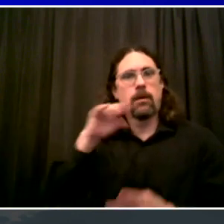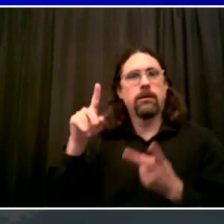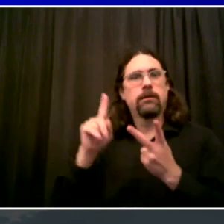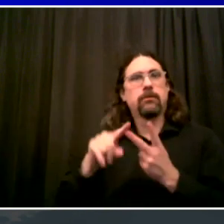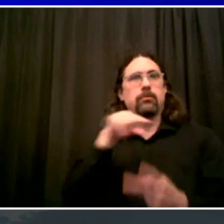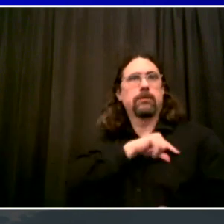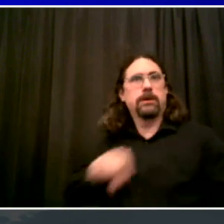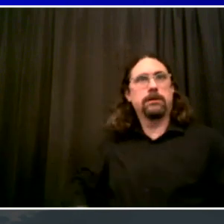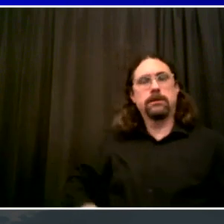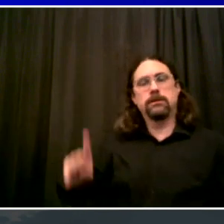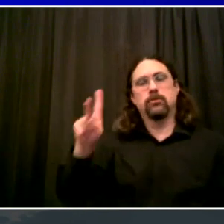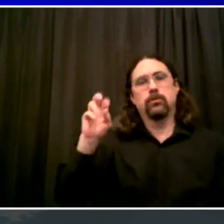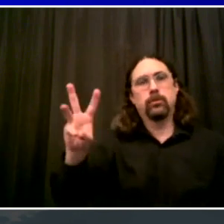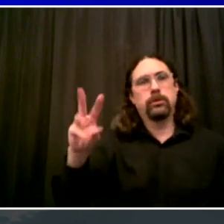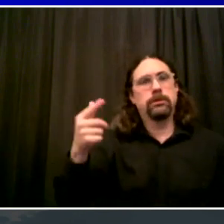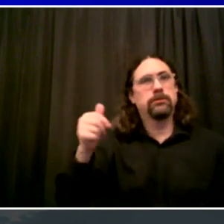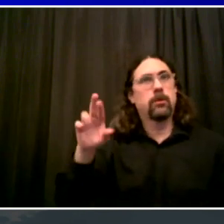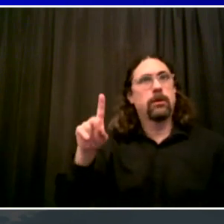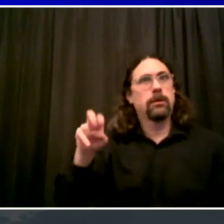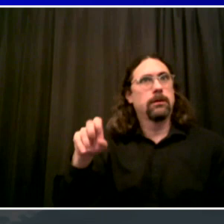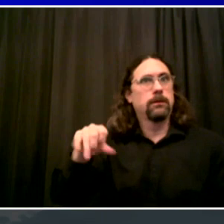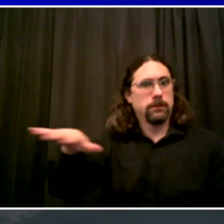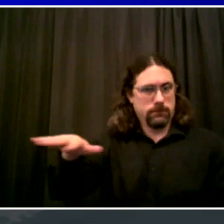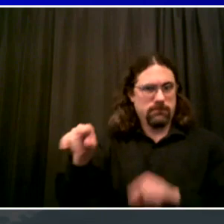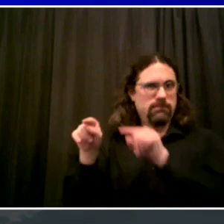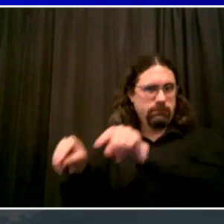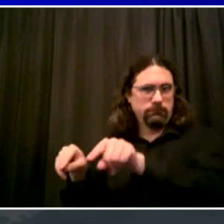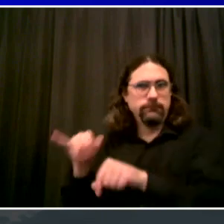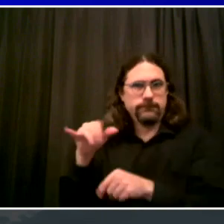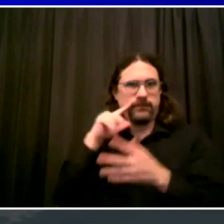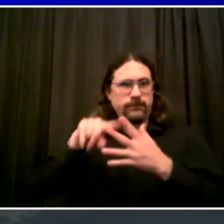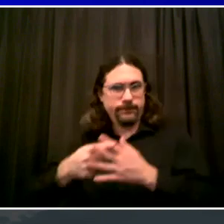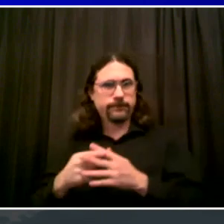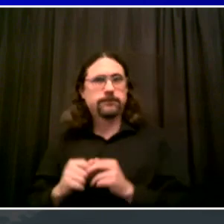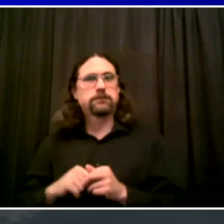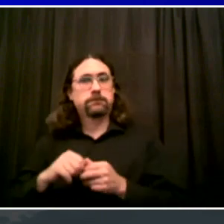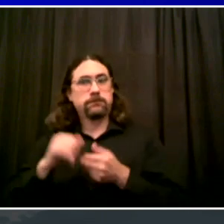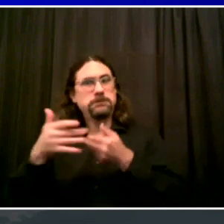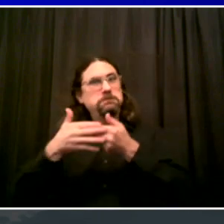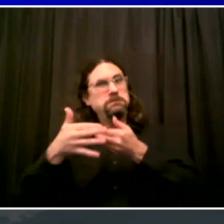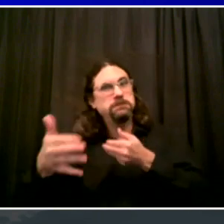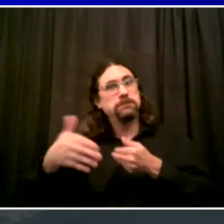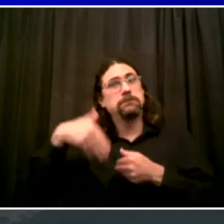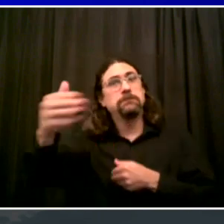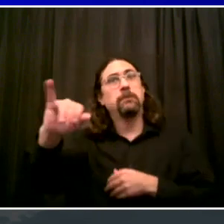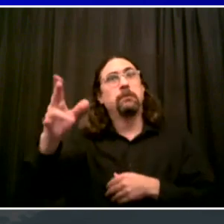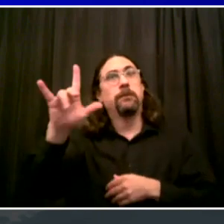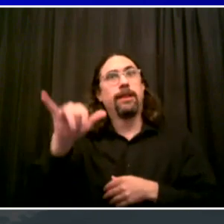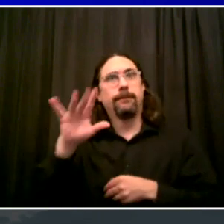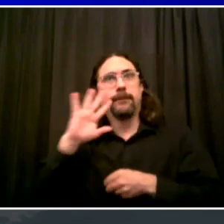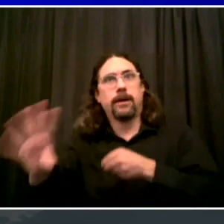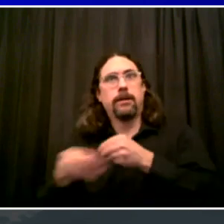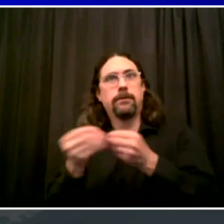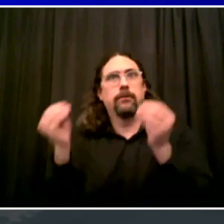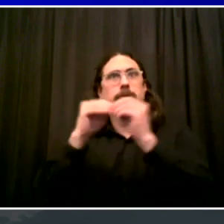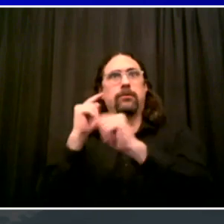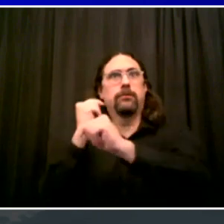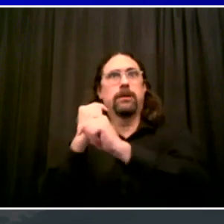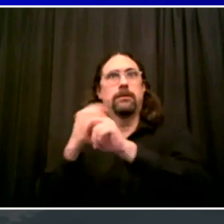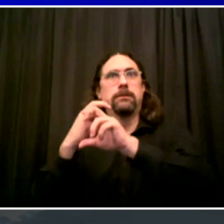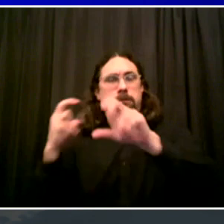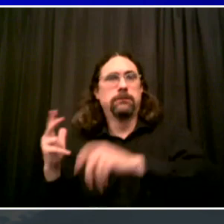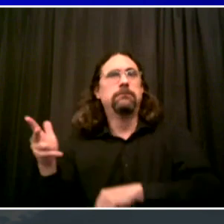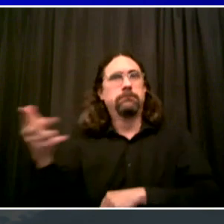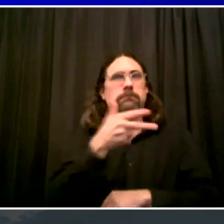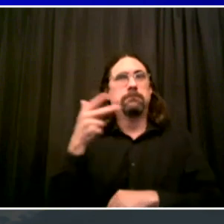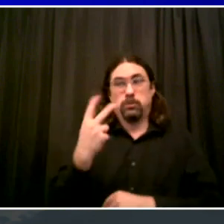This is an idea that came out of the work within this city government. Our task force on racial equity